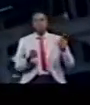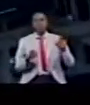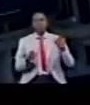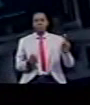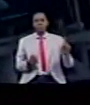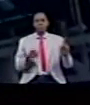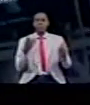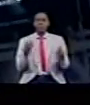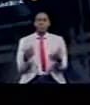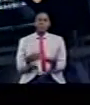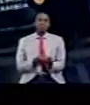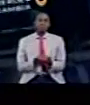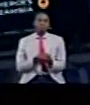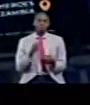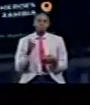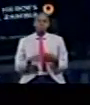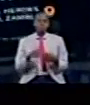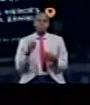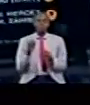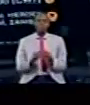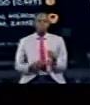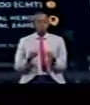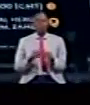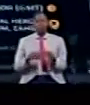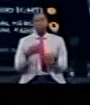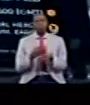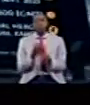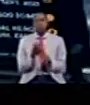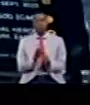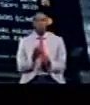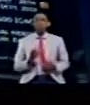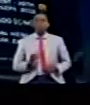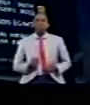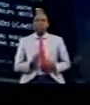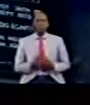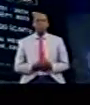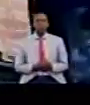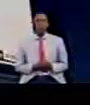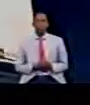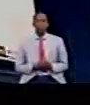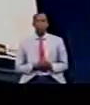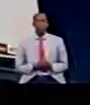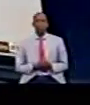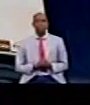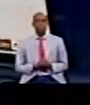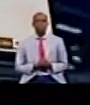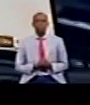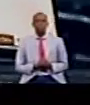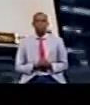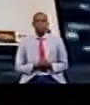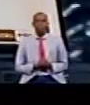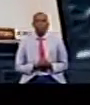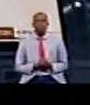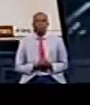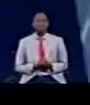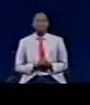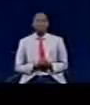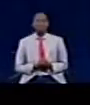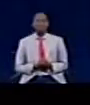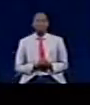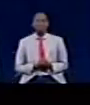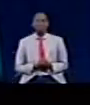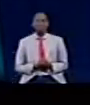There are wives. Rather than being a friend to their husband, they are foe, they are enemies. Some of